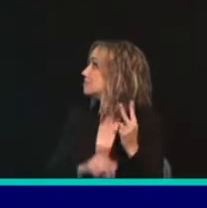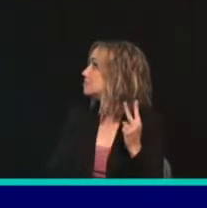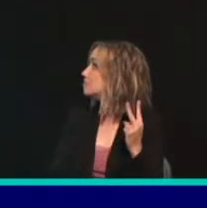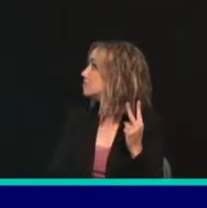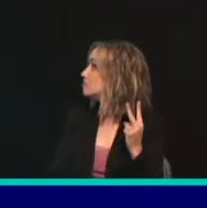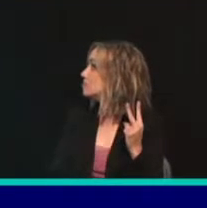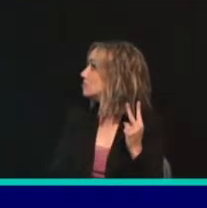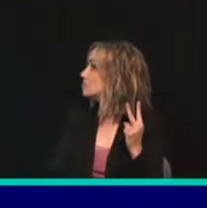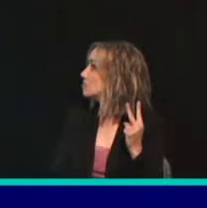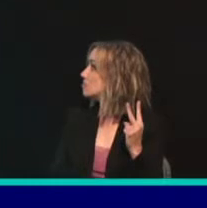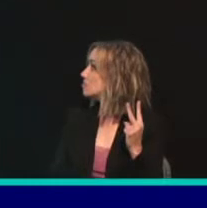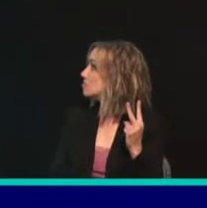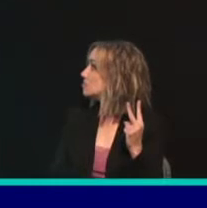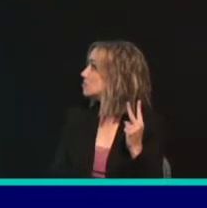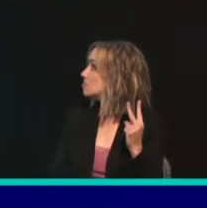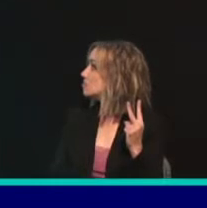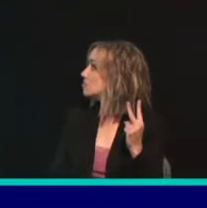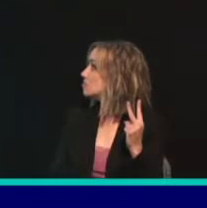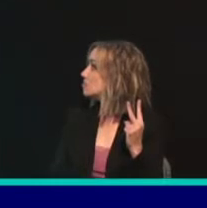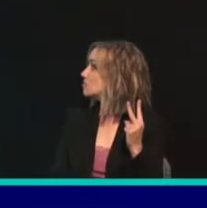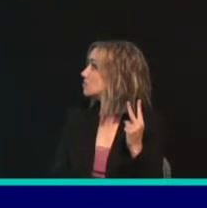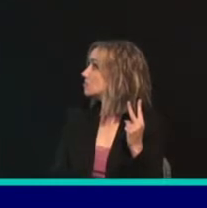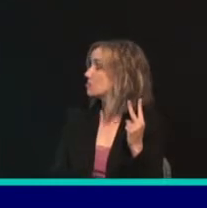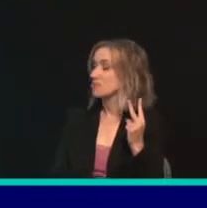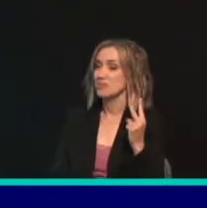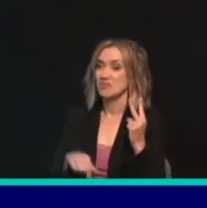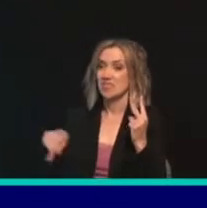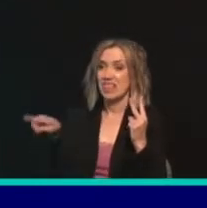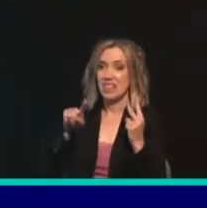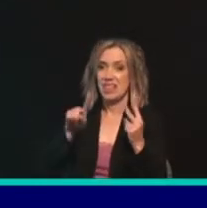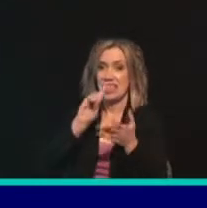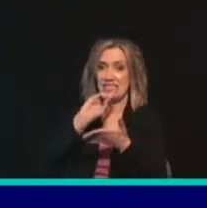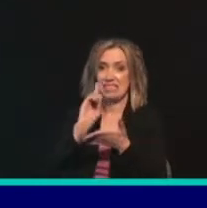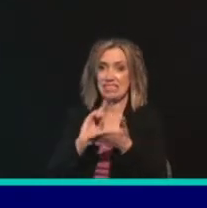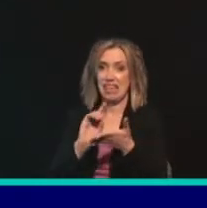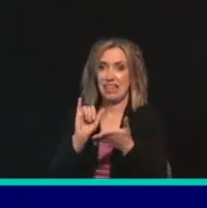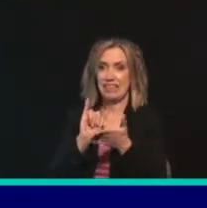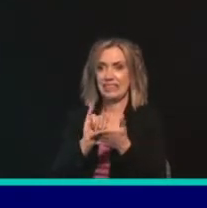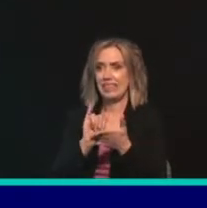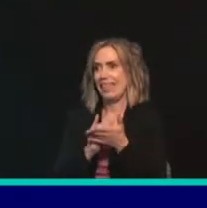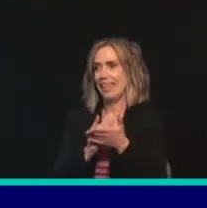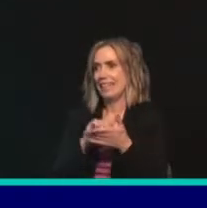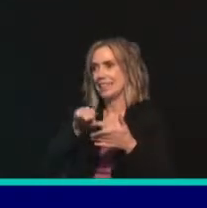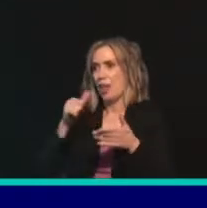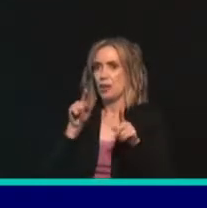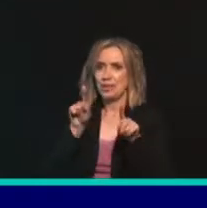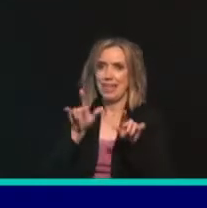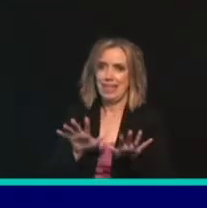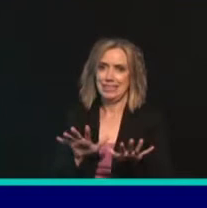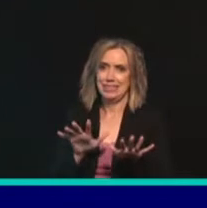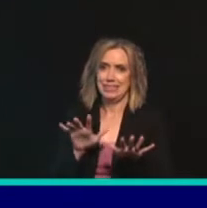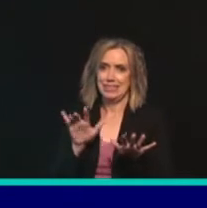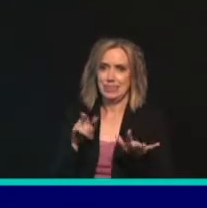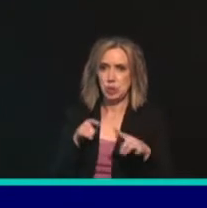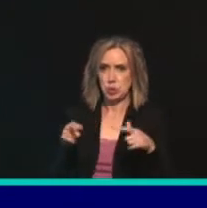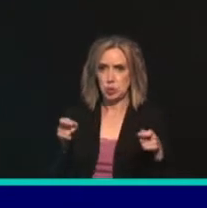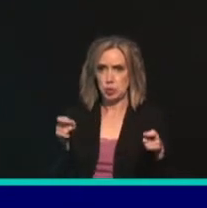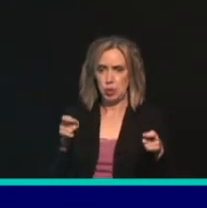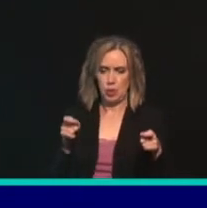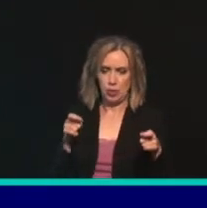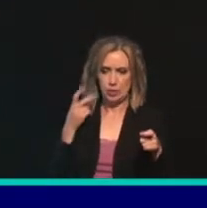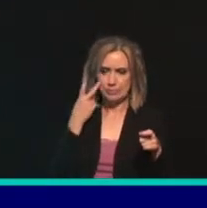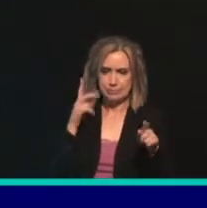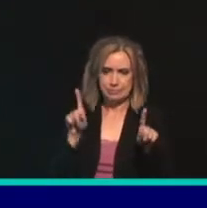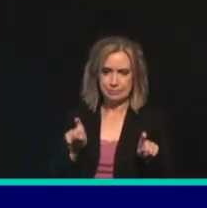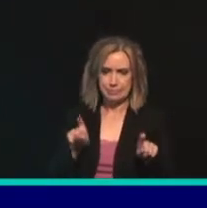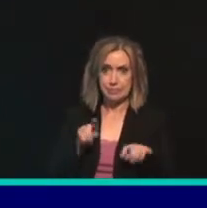a multi-center randomized controlled trial was designed that looked at what would be the impact of these